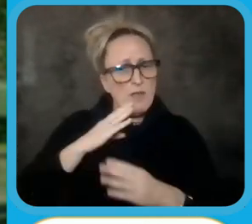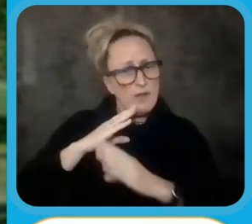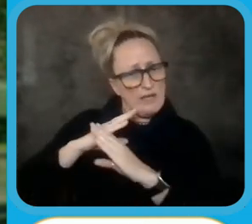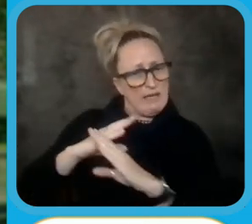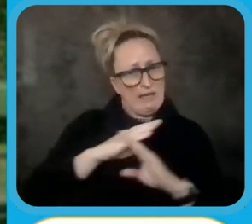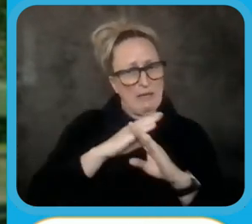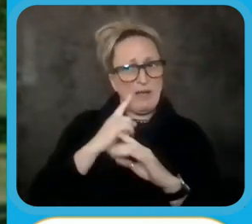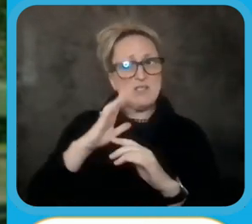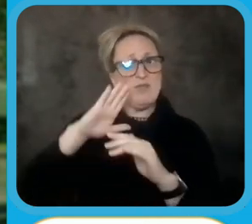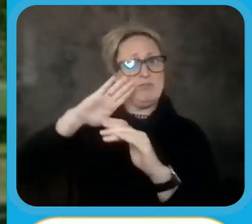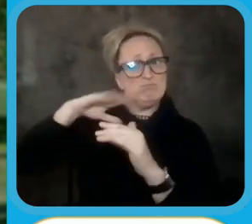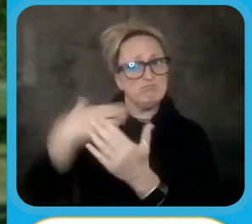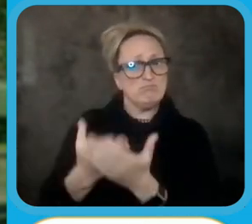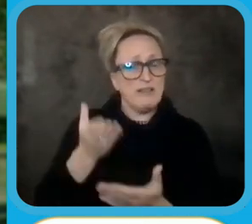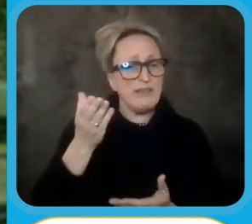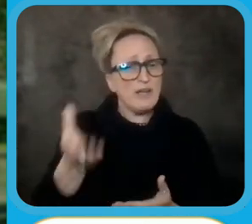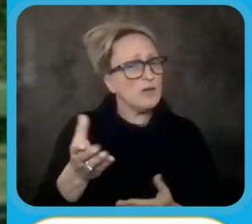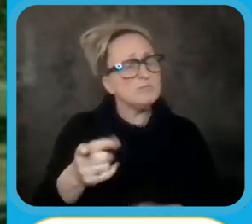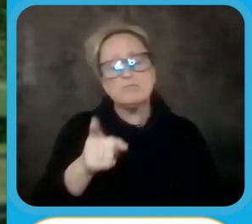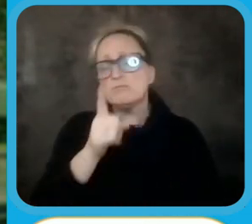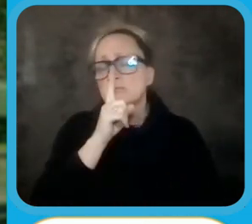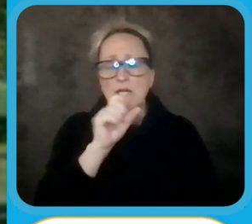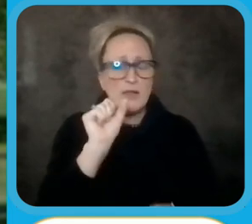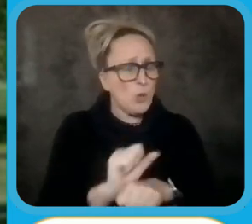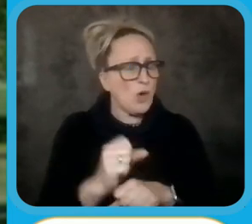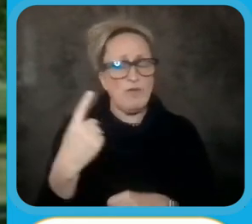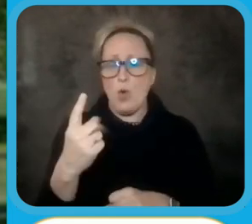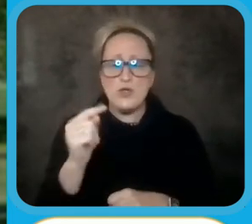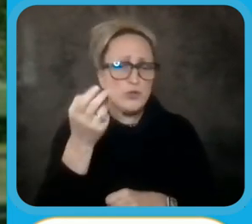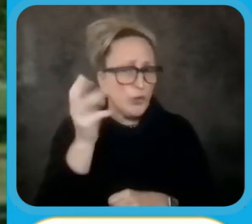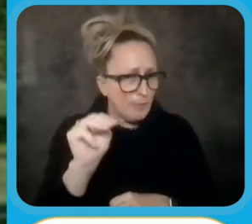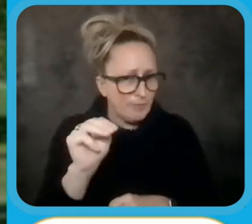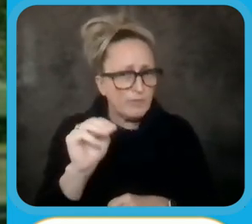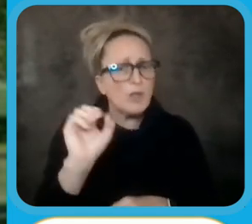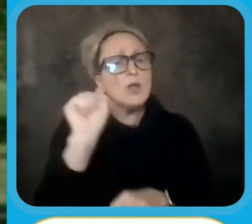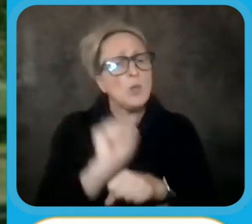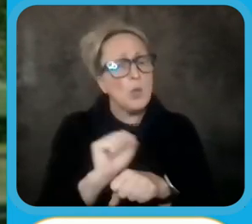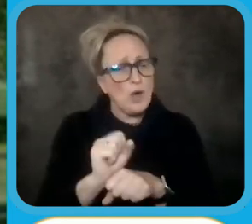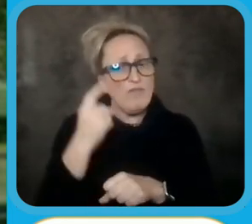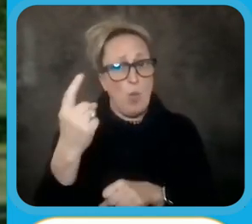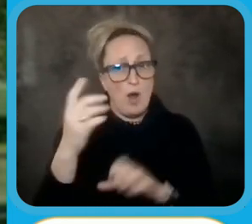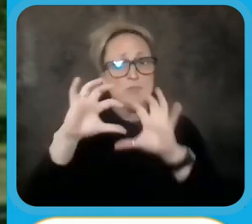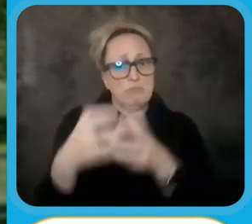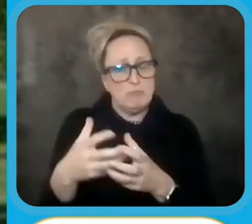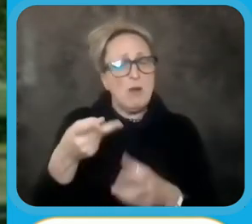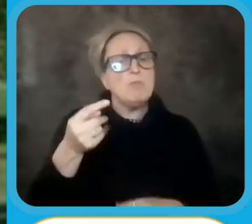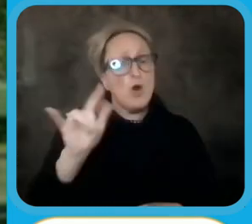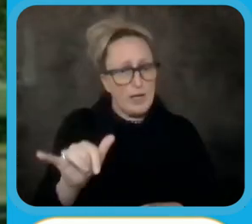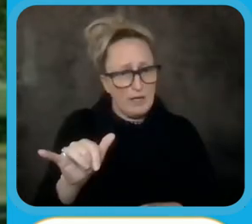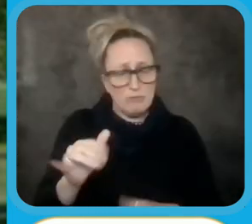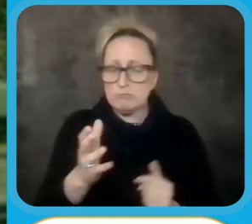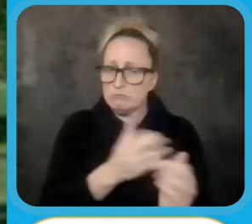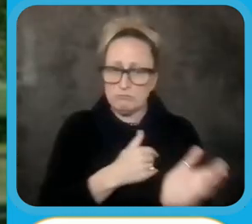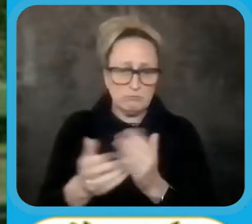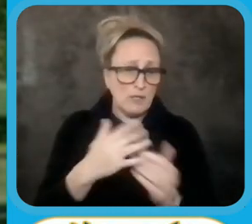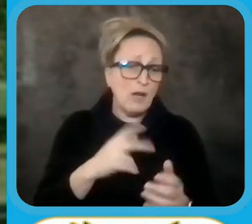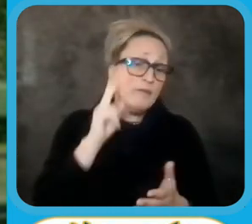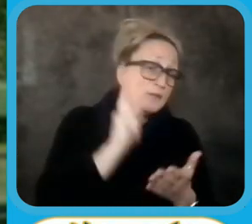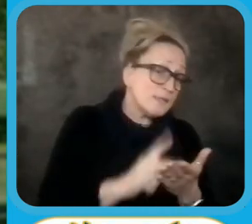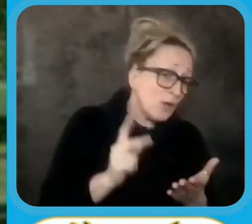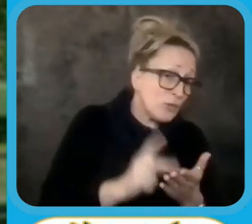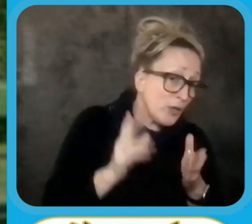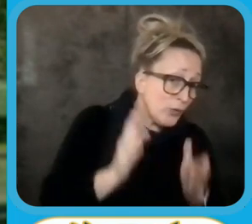there. That's not the work of one term, it's the work of one party. And it doesn't matter if I'm a secretary,